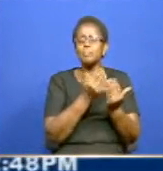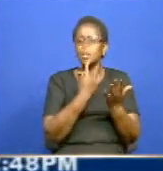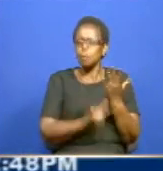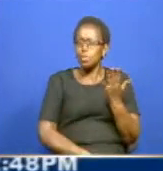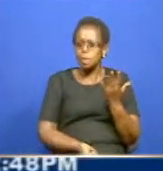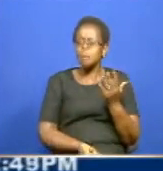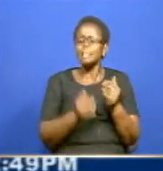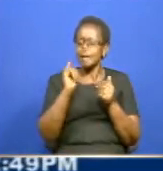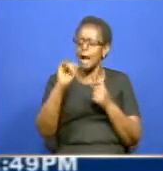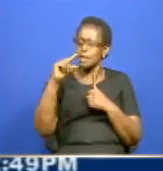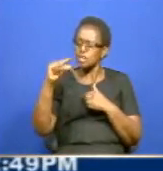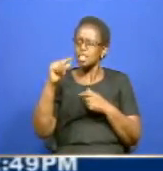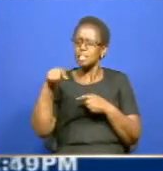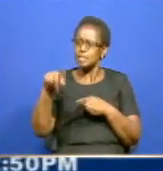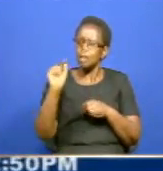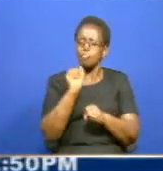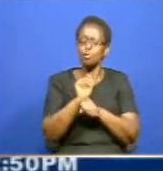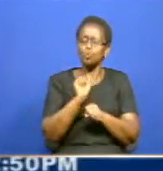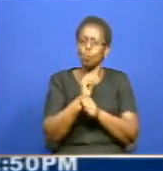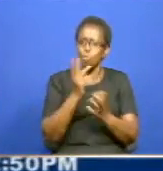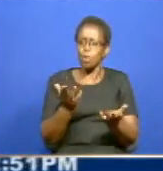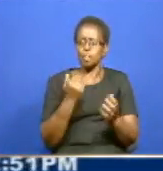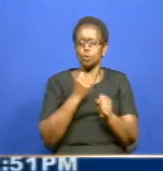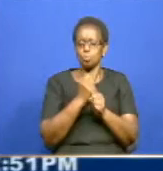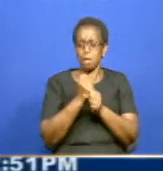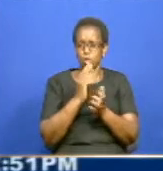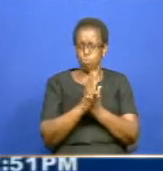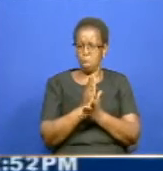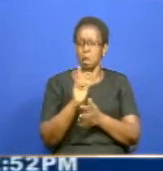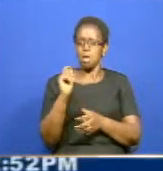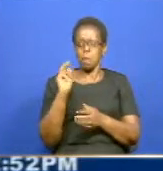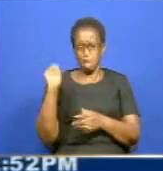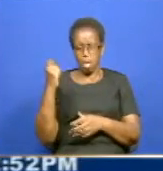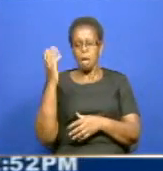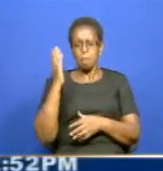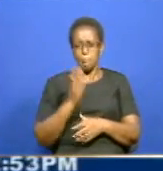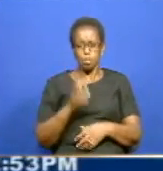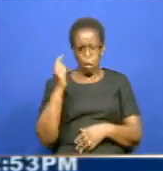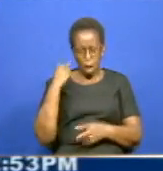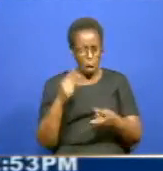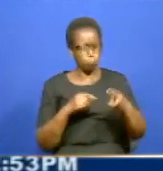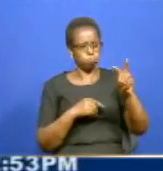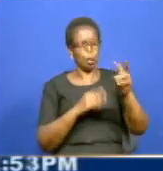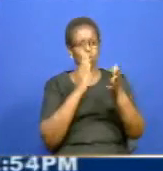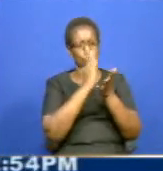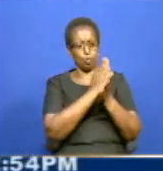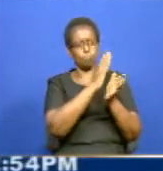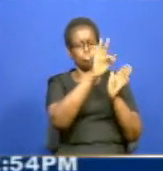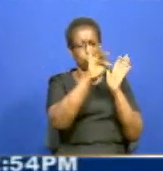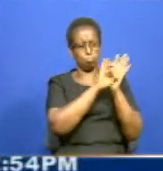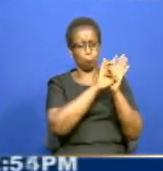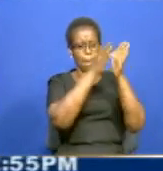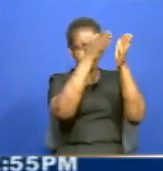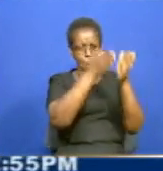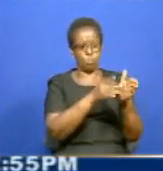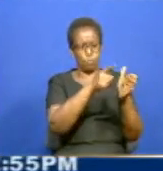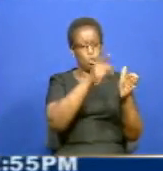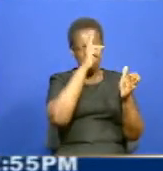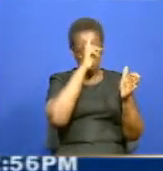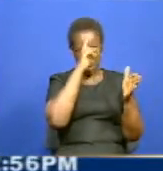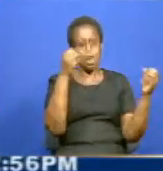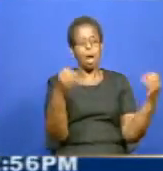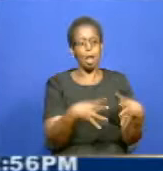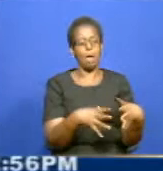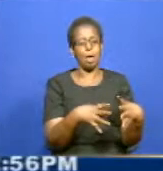to ensure that citizens can easily identify the police officers that are attending to them, either by way of arrest